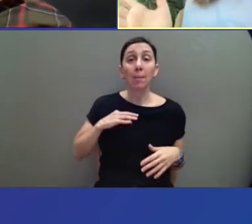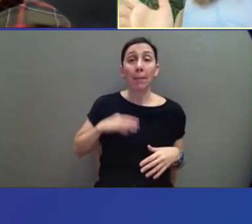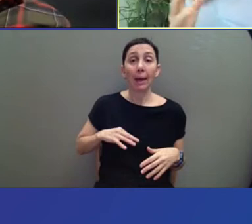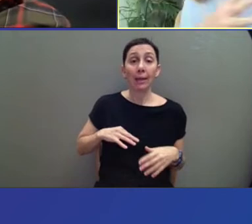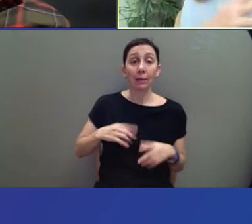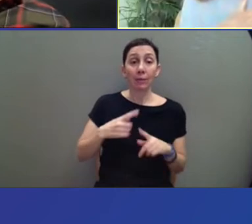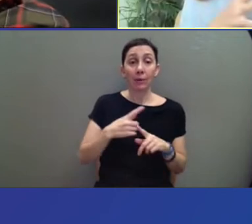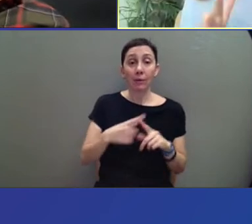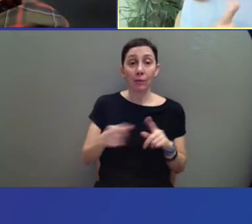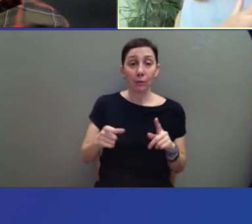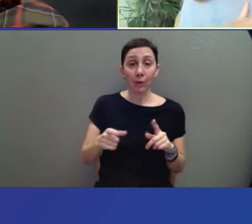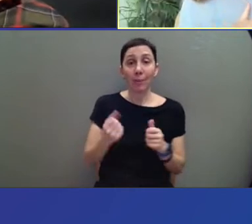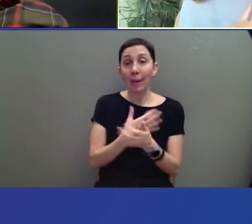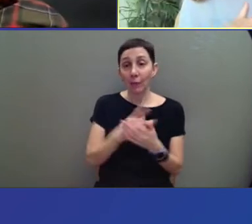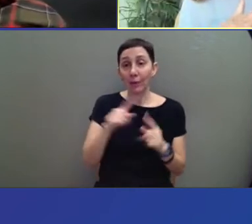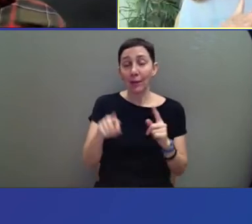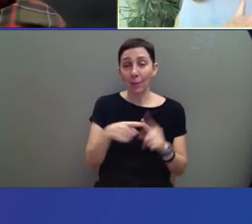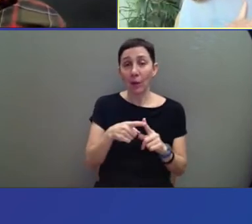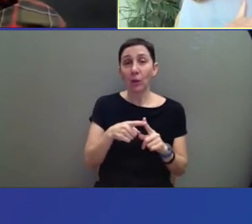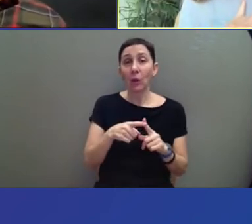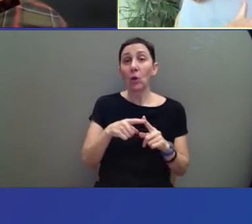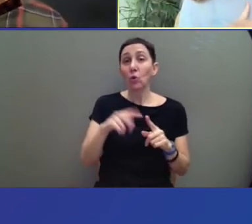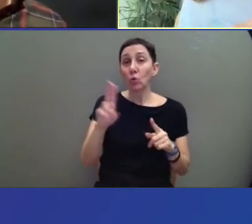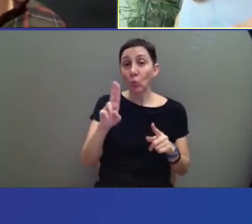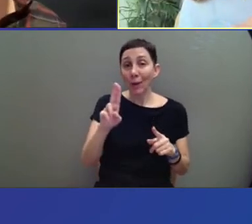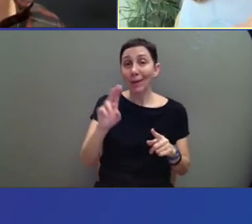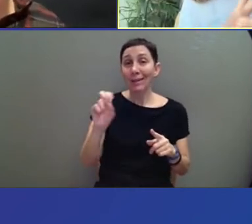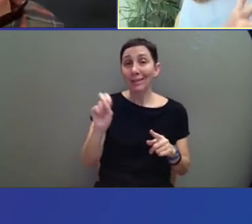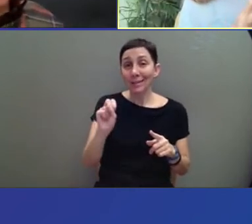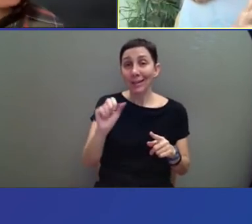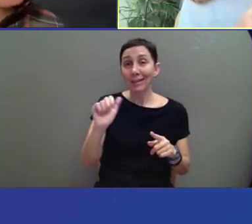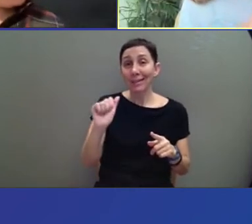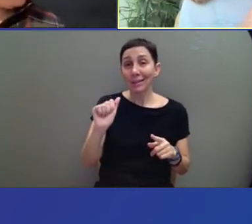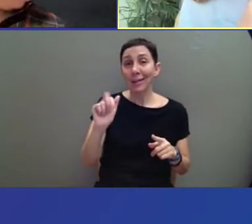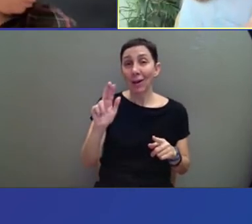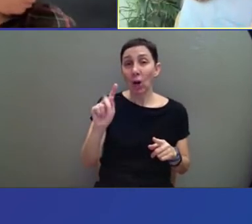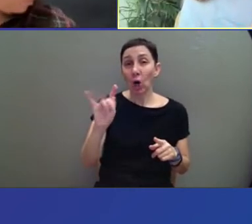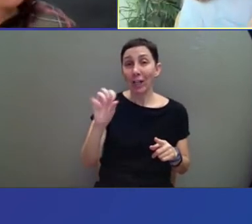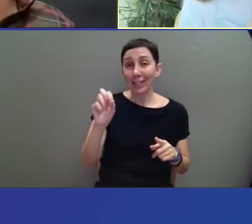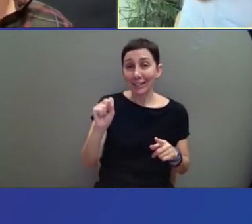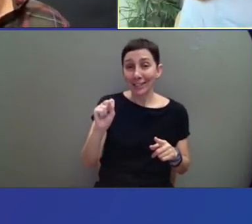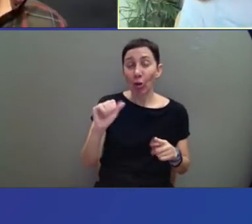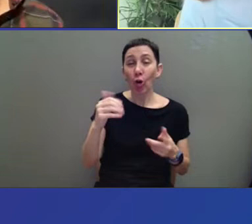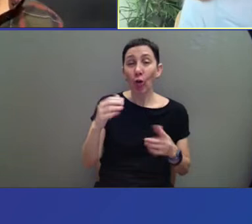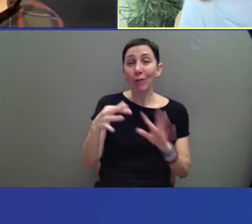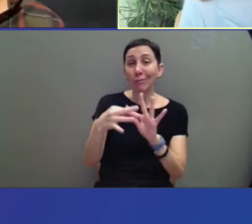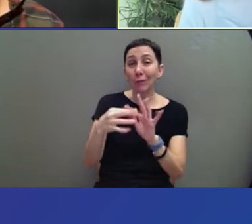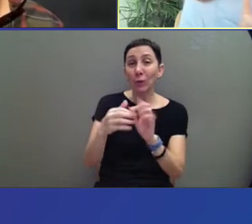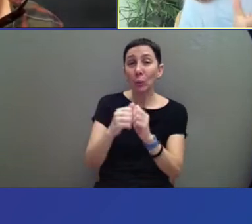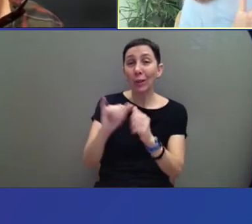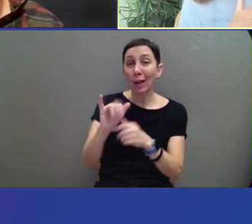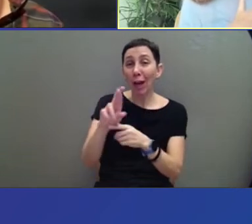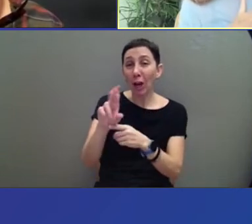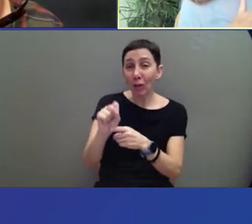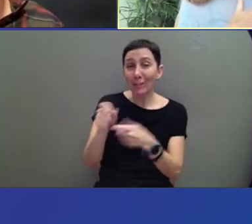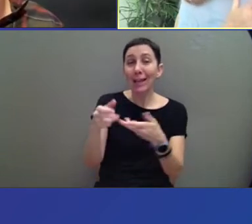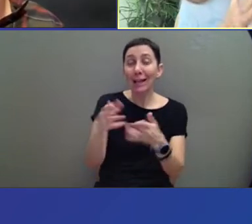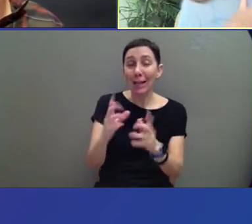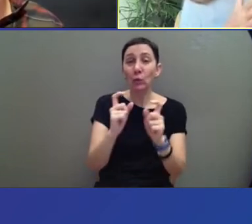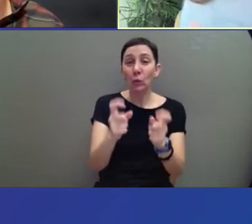about United States artists, but in particular, the fact that they were already established with the IRS to give money directly to individuals,